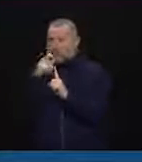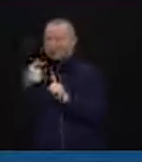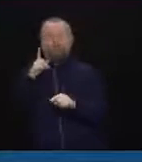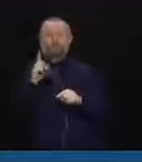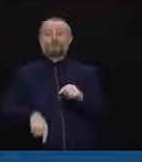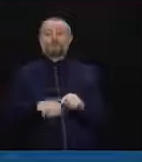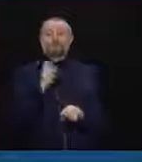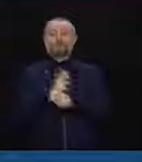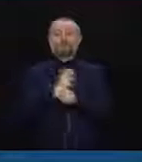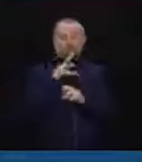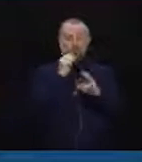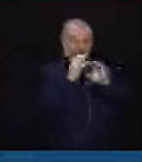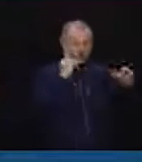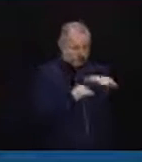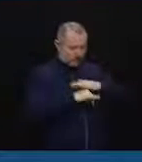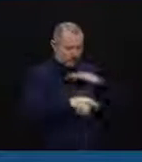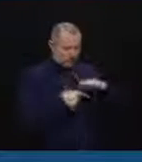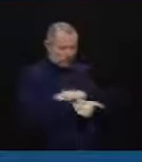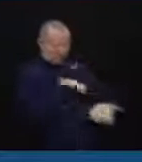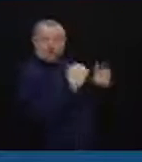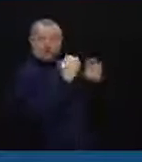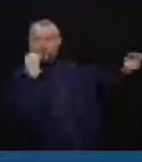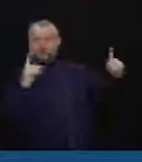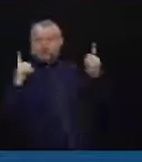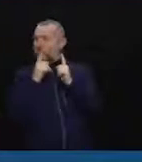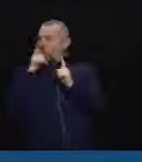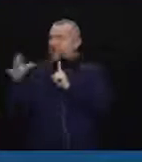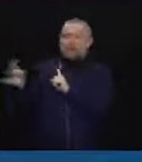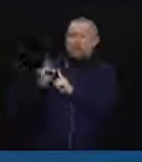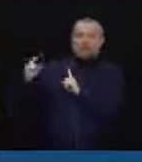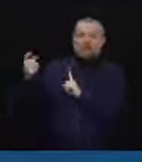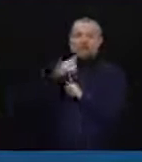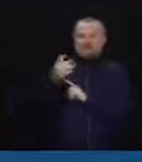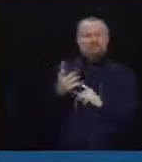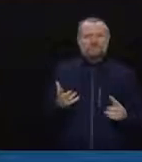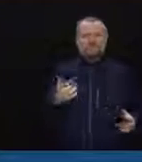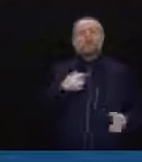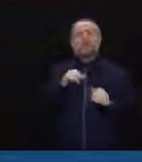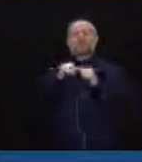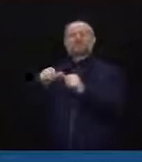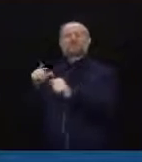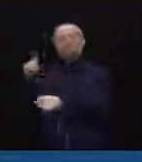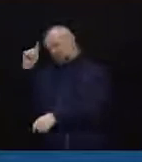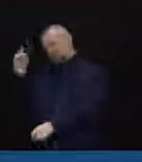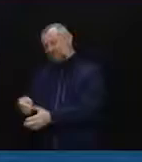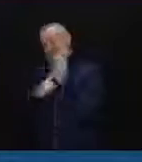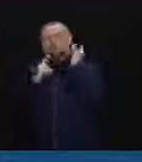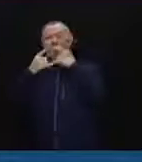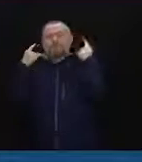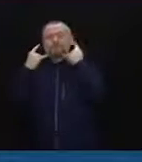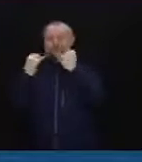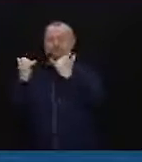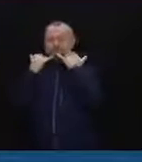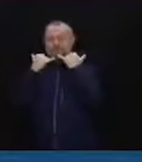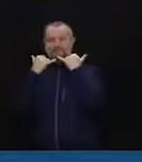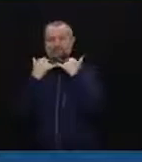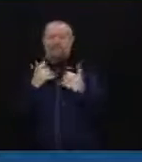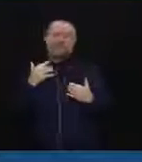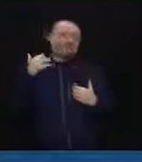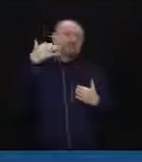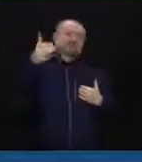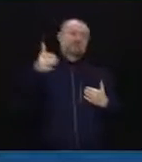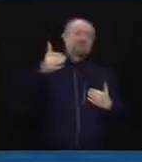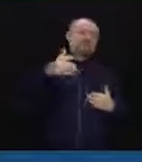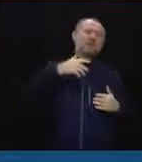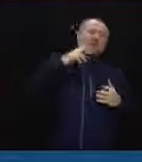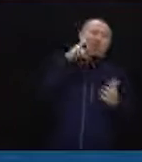going to keep these in place for now. Again, willing to reassess. Let's take a look at it again in a few weeks and see where we are. Let's continue talking